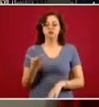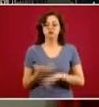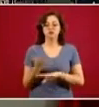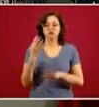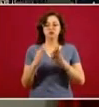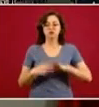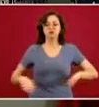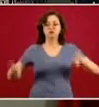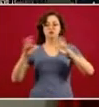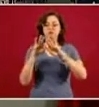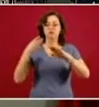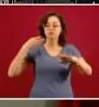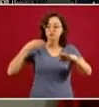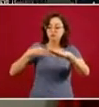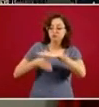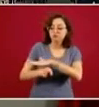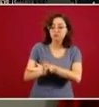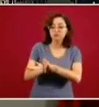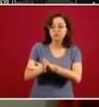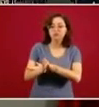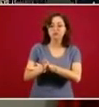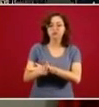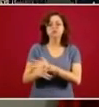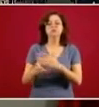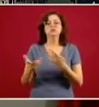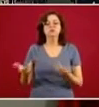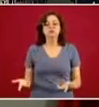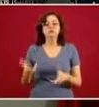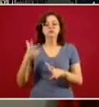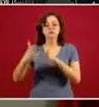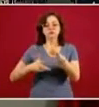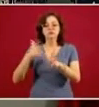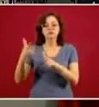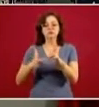Something that I believe is very important.